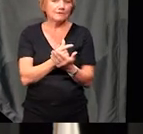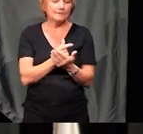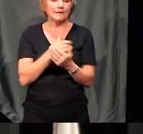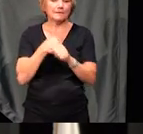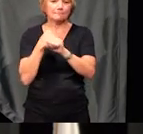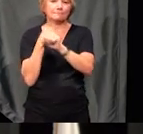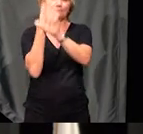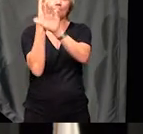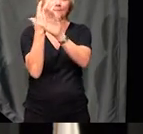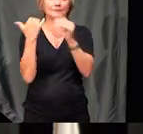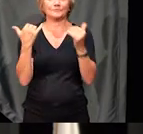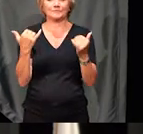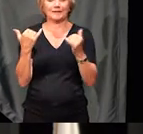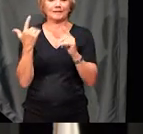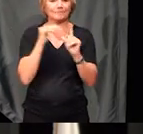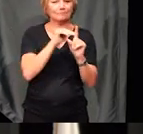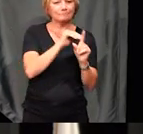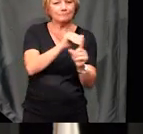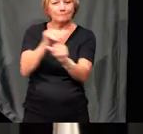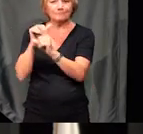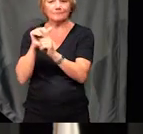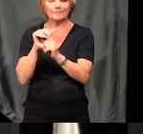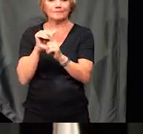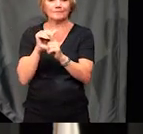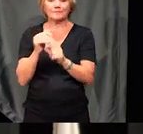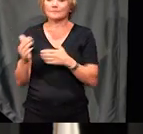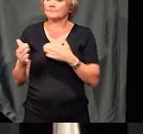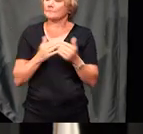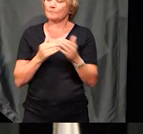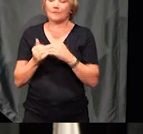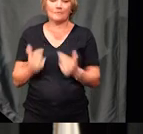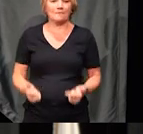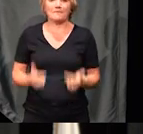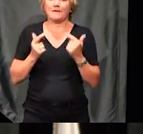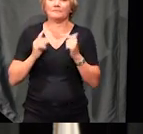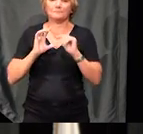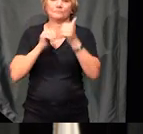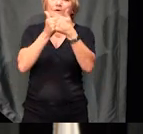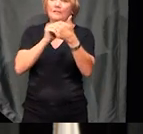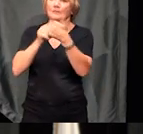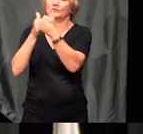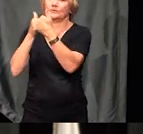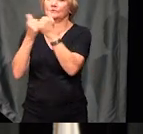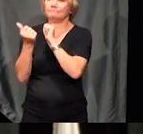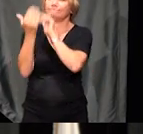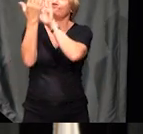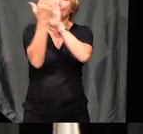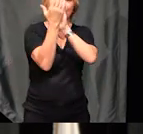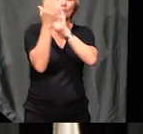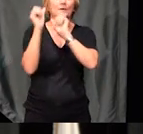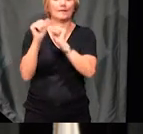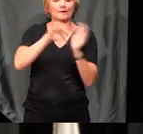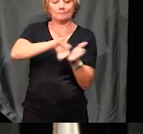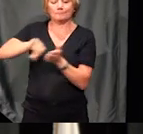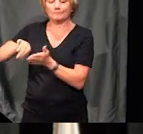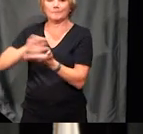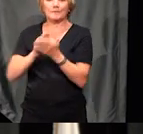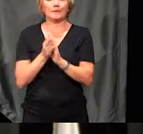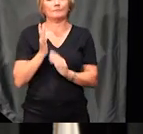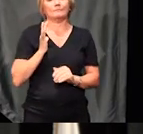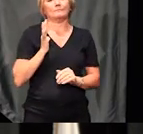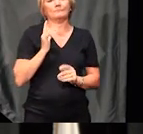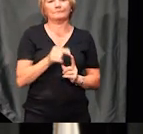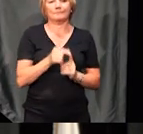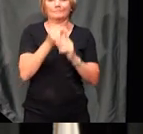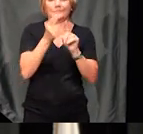stand here today to remind you that no matter what life throws at us, we can make something extraordinary out